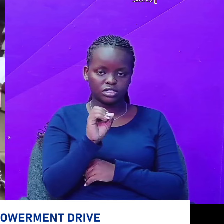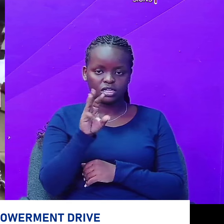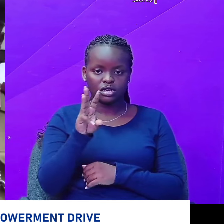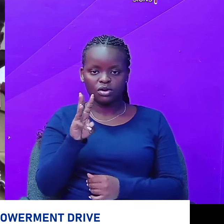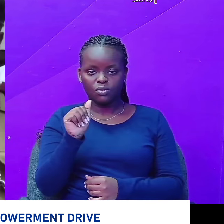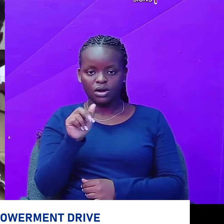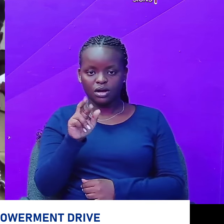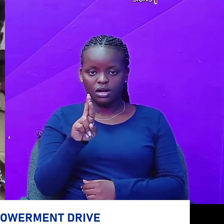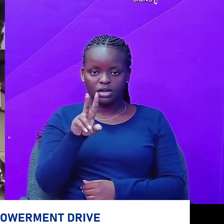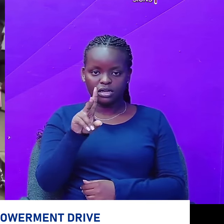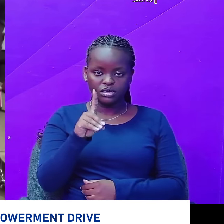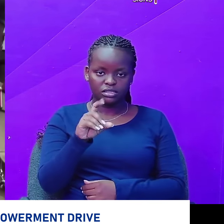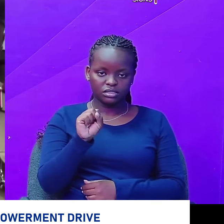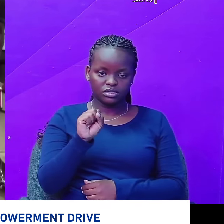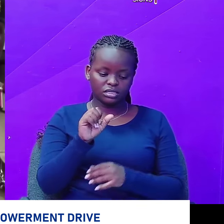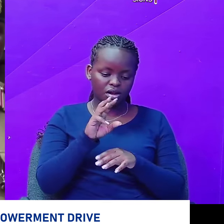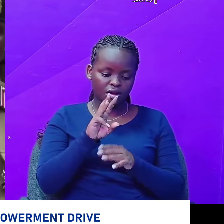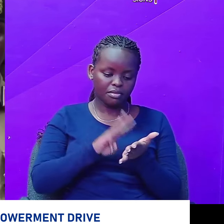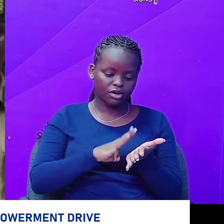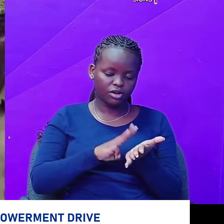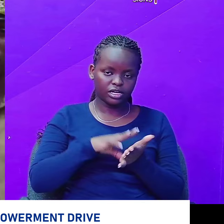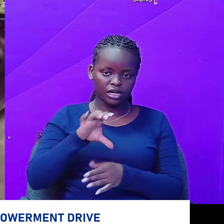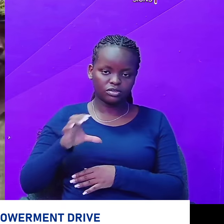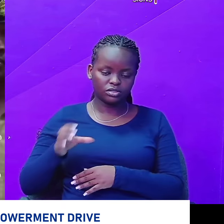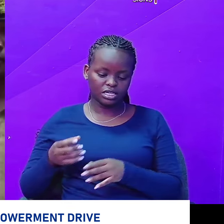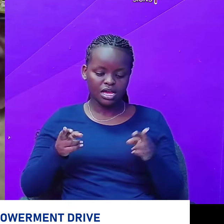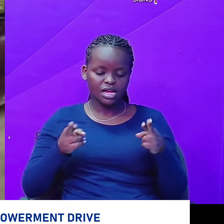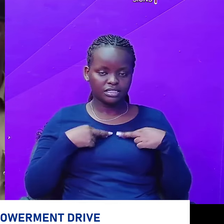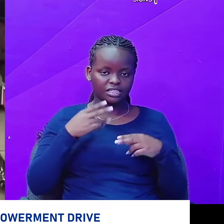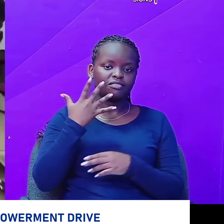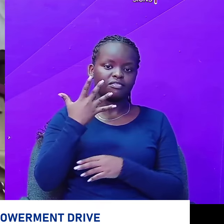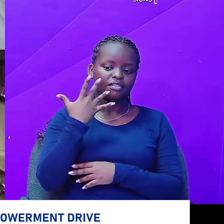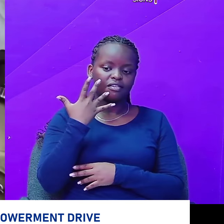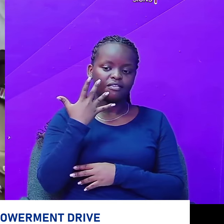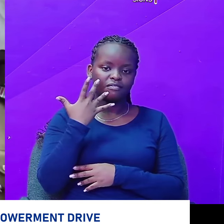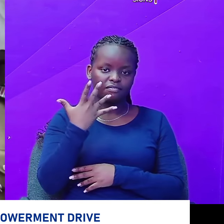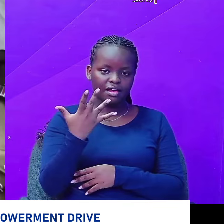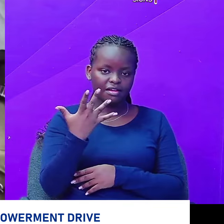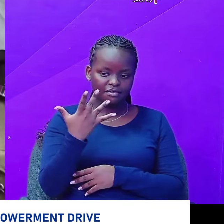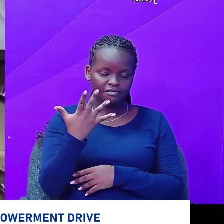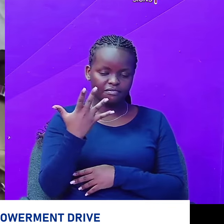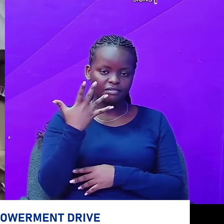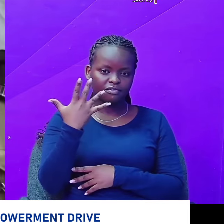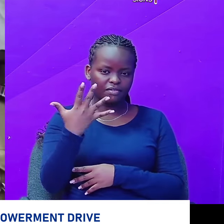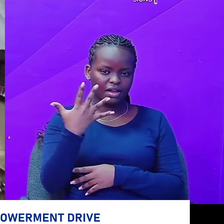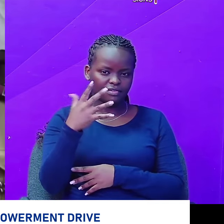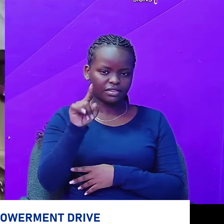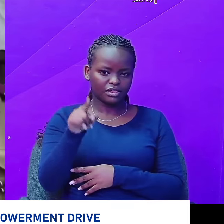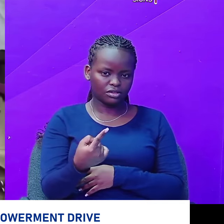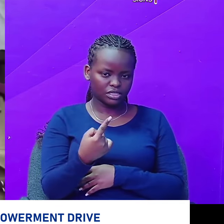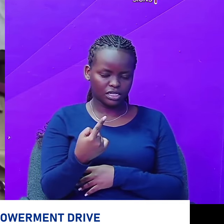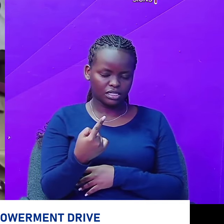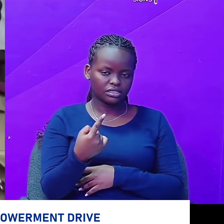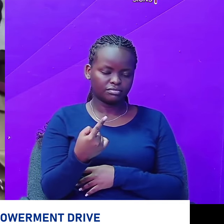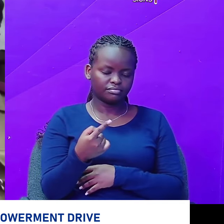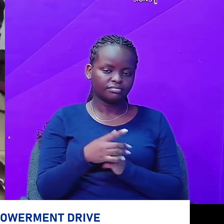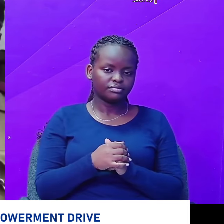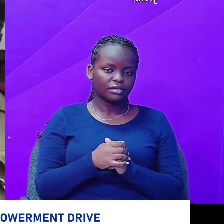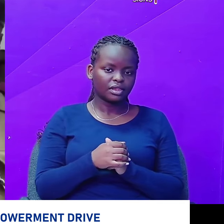County to receive a total of 5,000 day-old chicks that have come into the county. As a